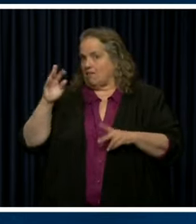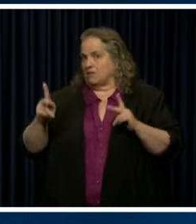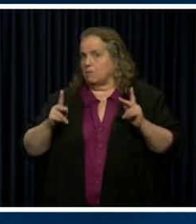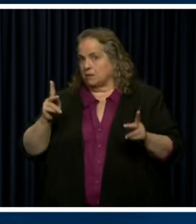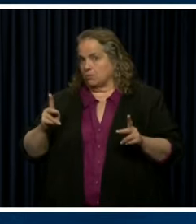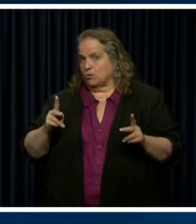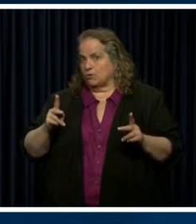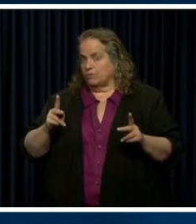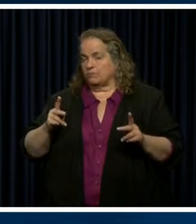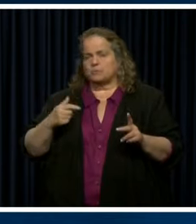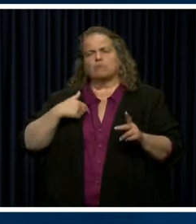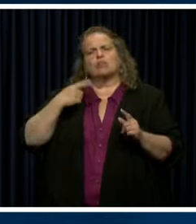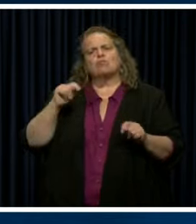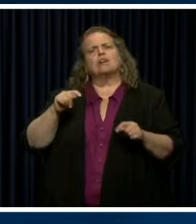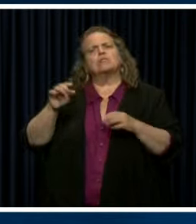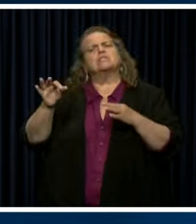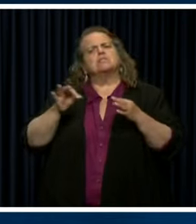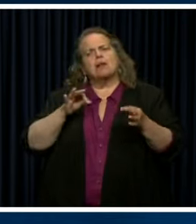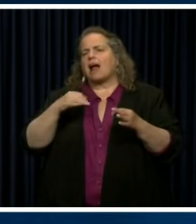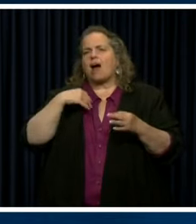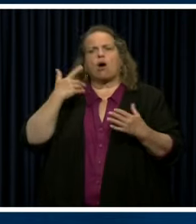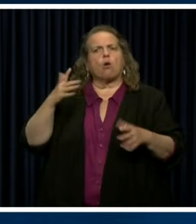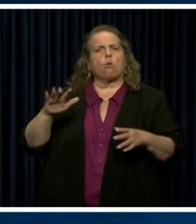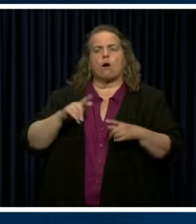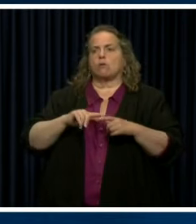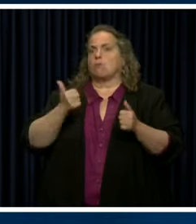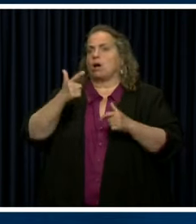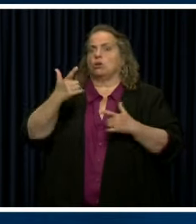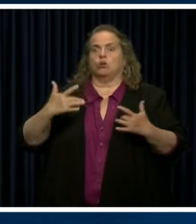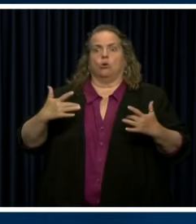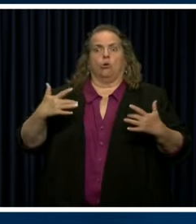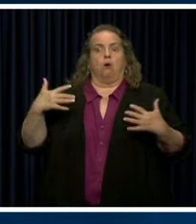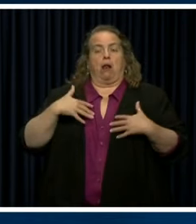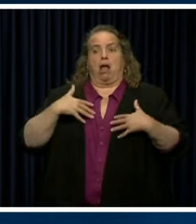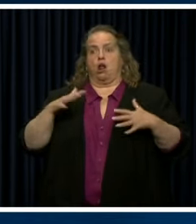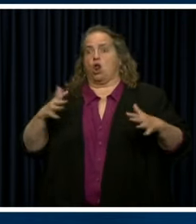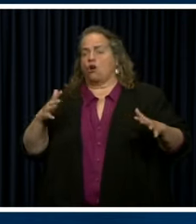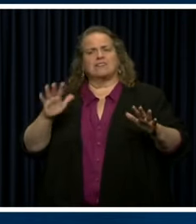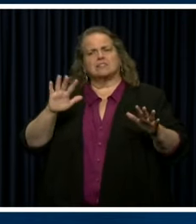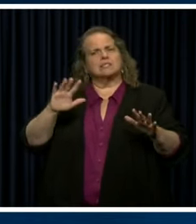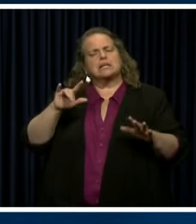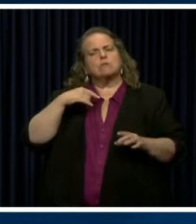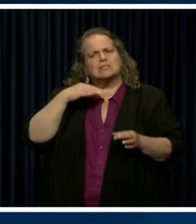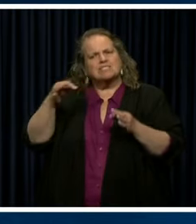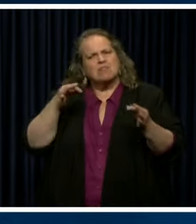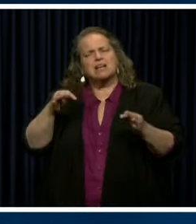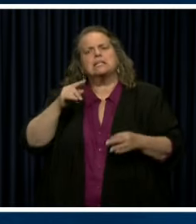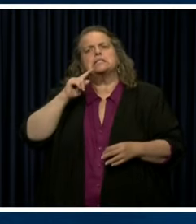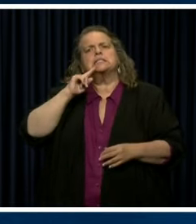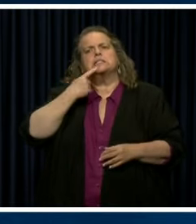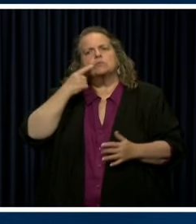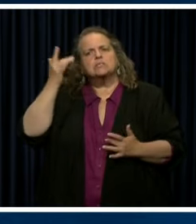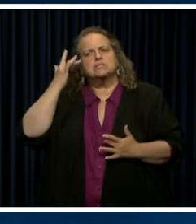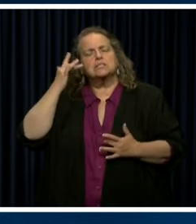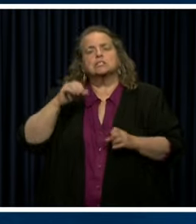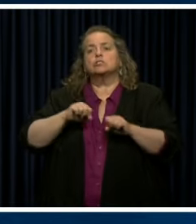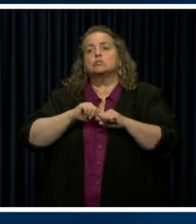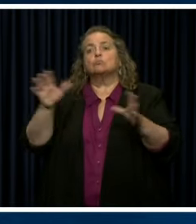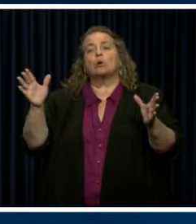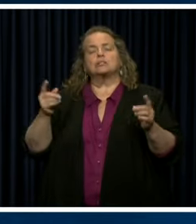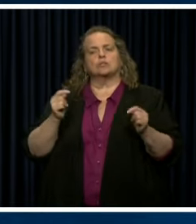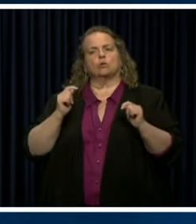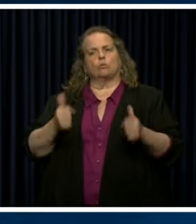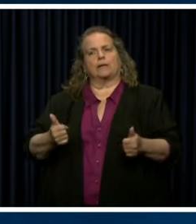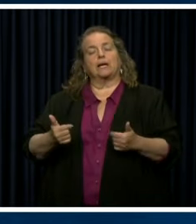try not to be sensational about these things. This is a serious disease, and it spreads very easy. And while the statistics are good